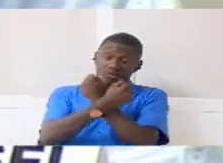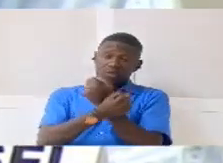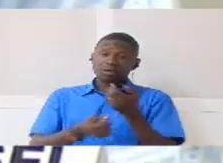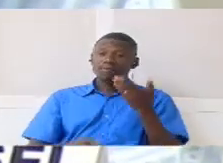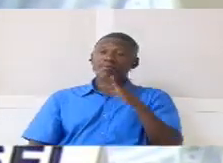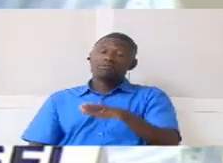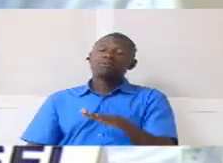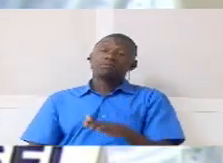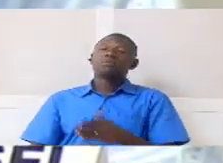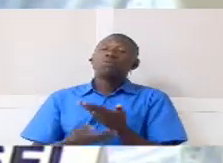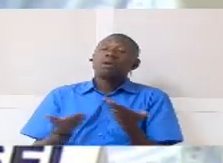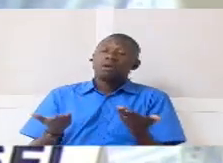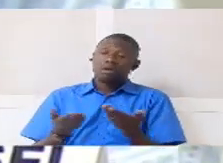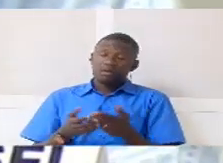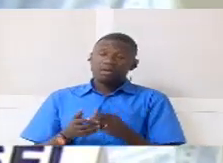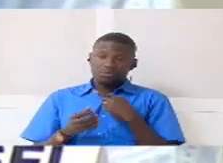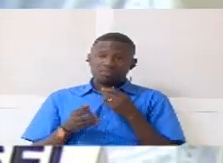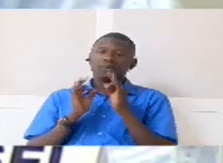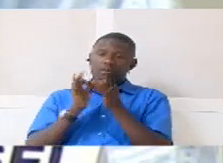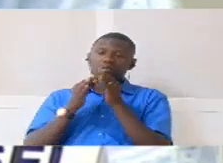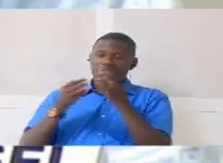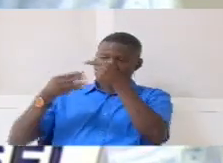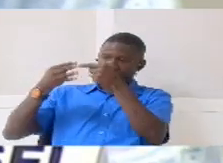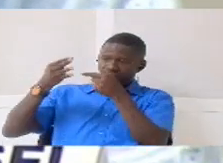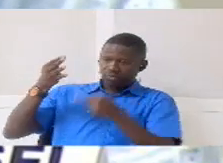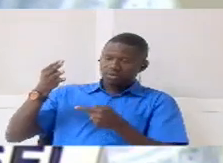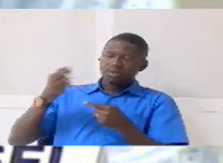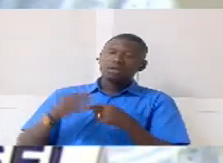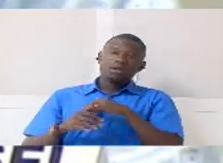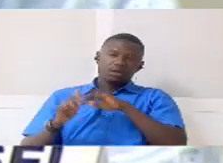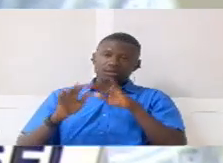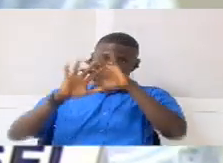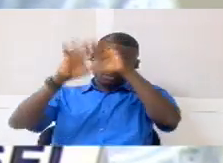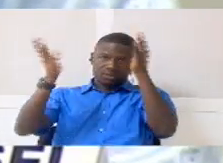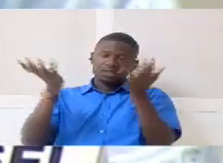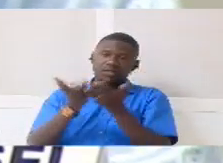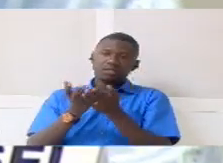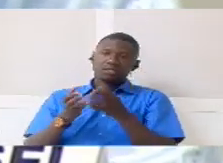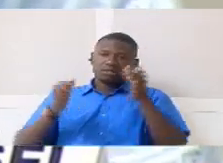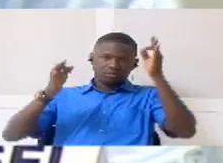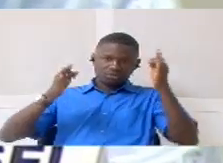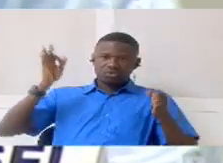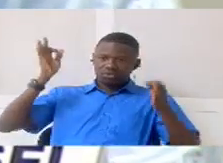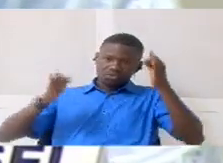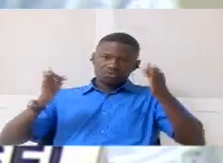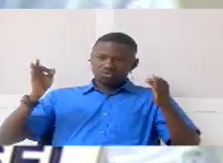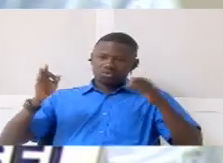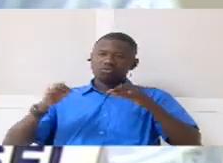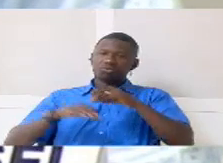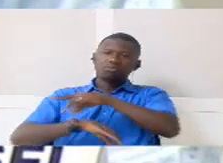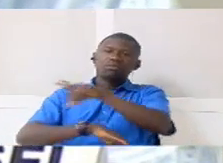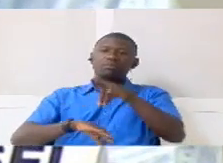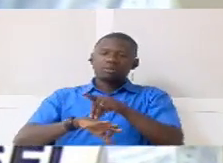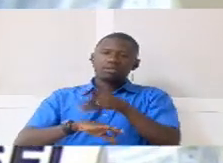Kasol, Molo Kabonan Damien, Ekanamendu Nati, Ali Kasola. And generally, these are the courts. Walem dum mensiata ja walem kiti